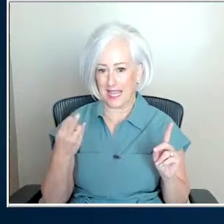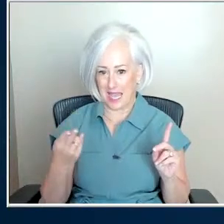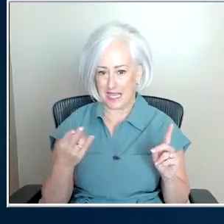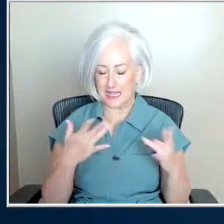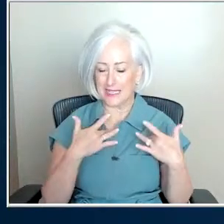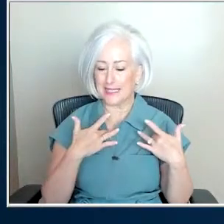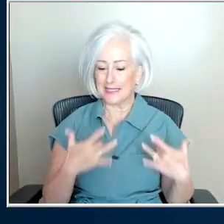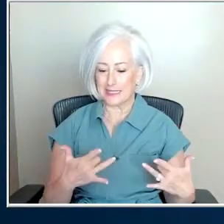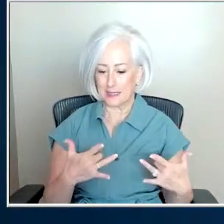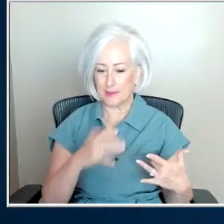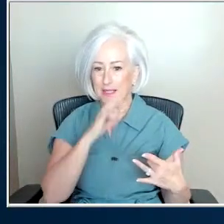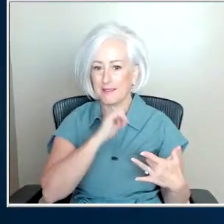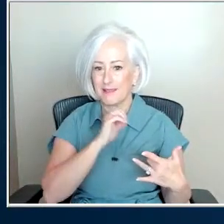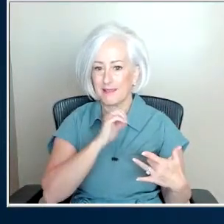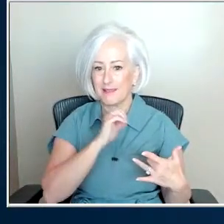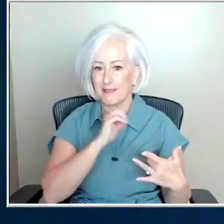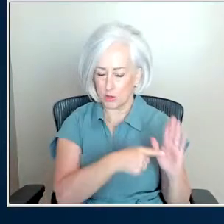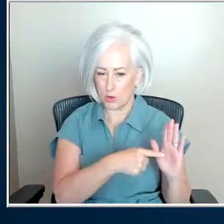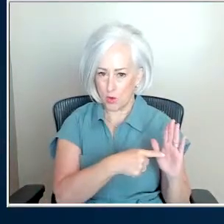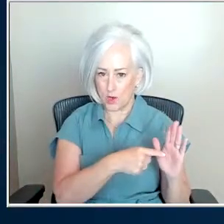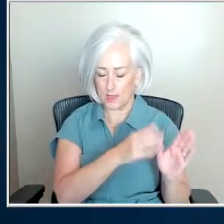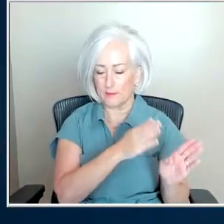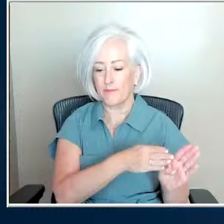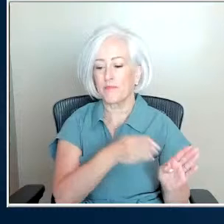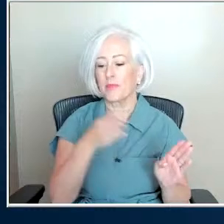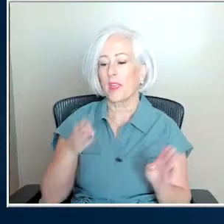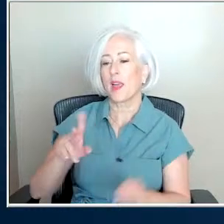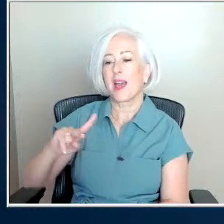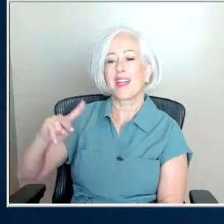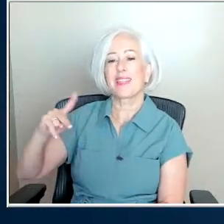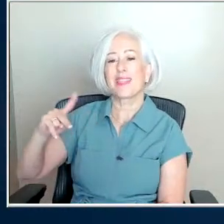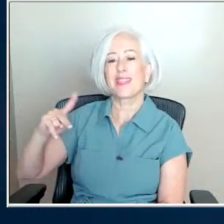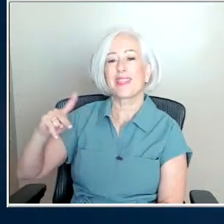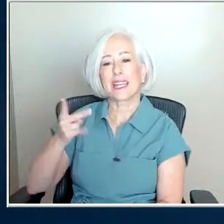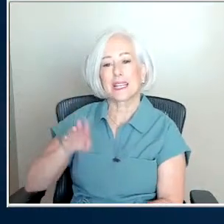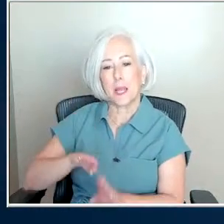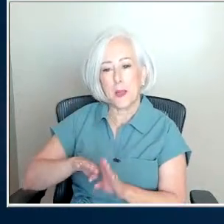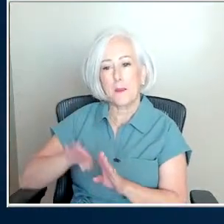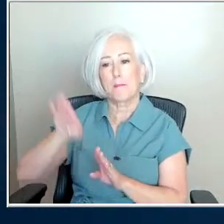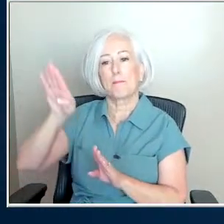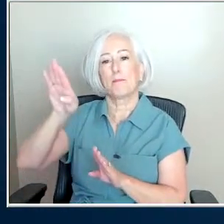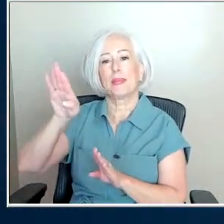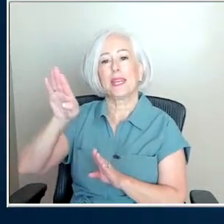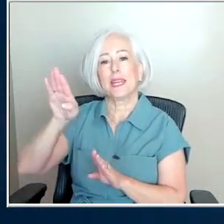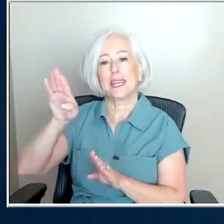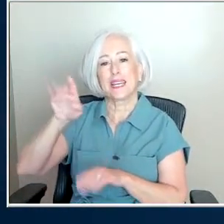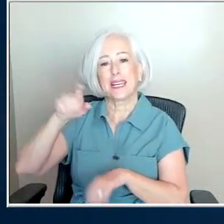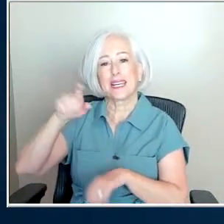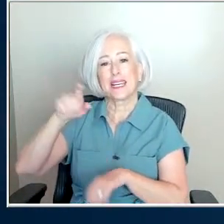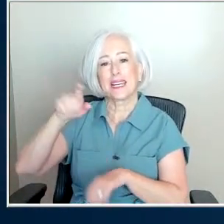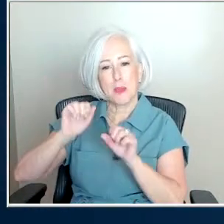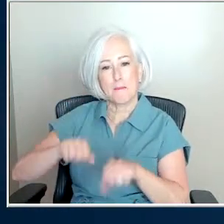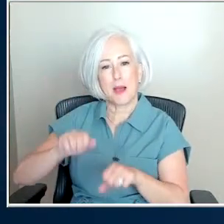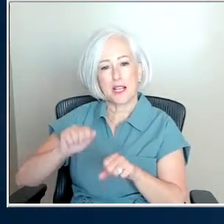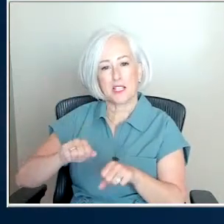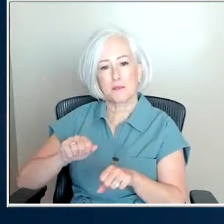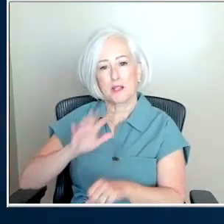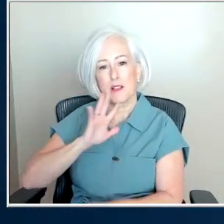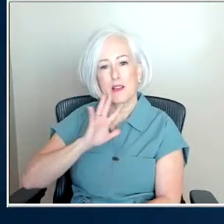age presentation for that. And then there's also a second peak in the late 50s, early